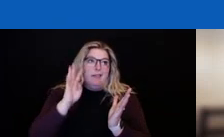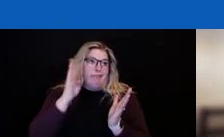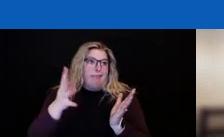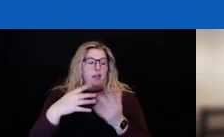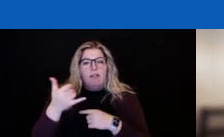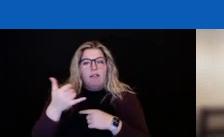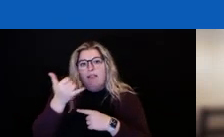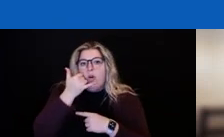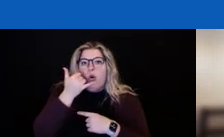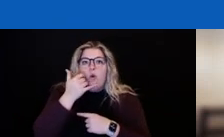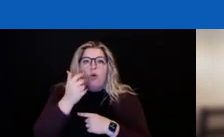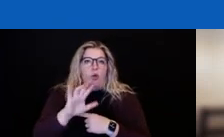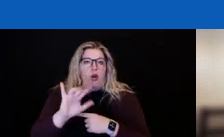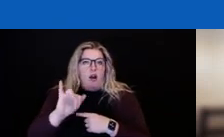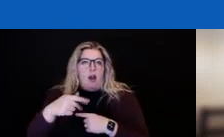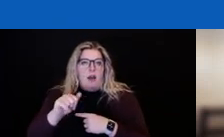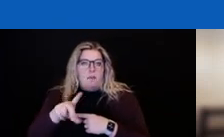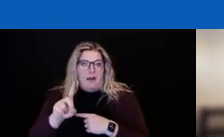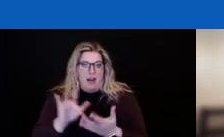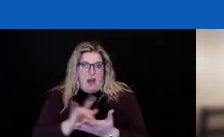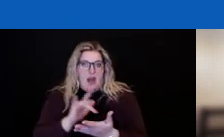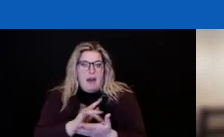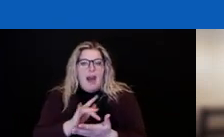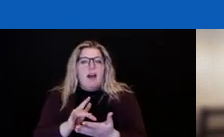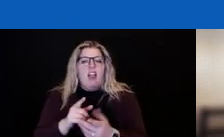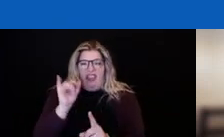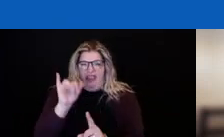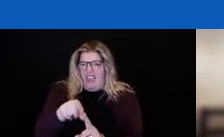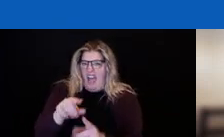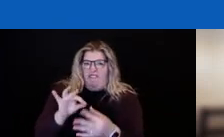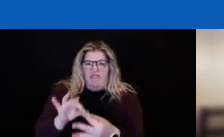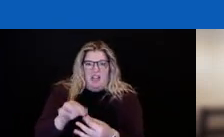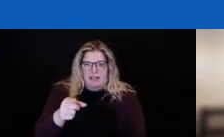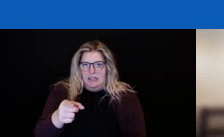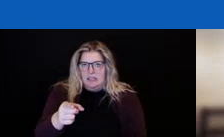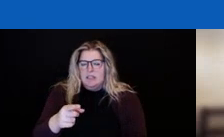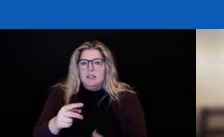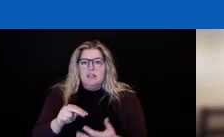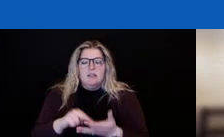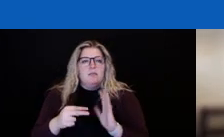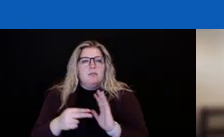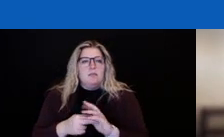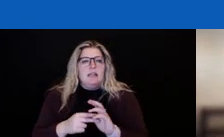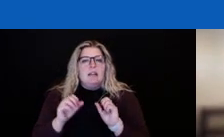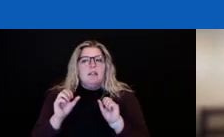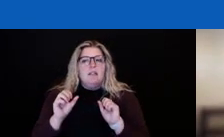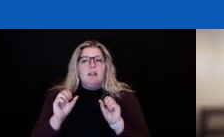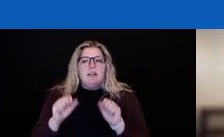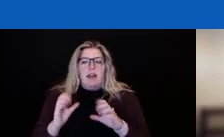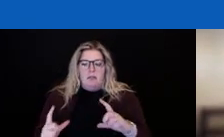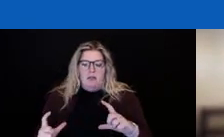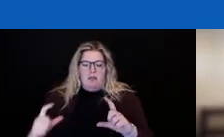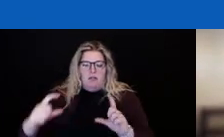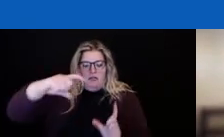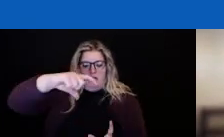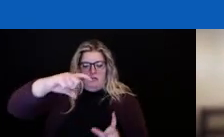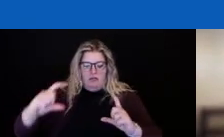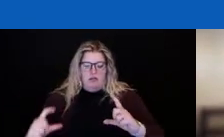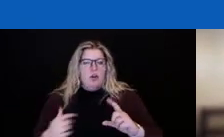phones or iPads that can be held in both a portrait or landscape orientation. We